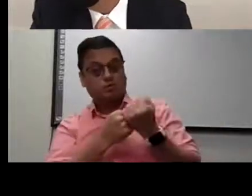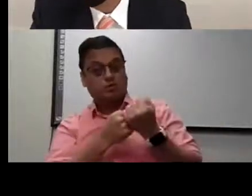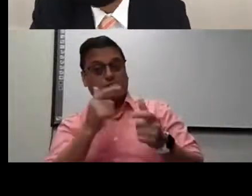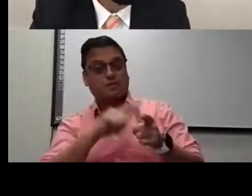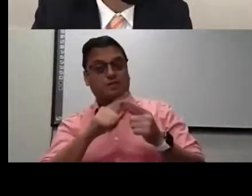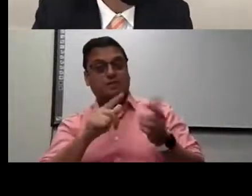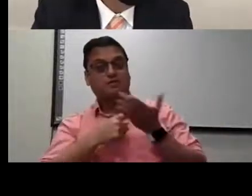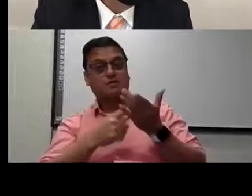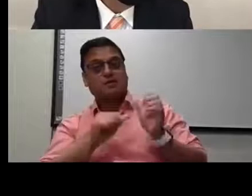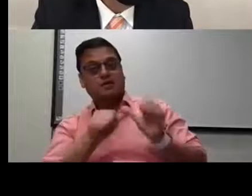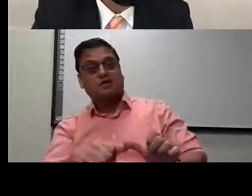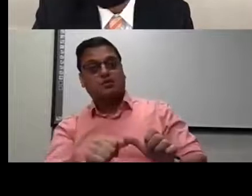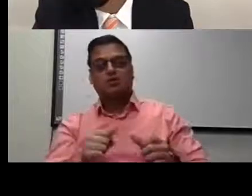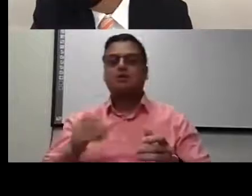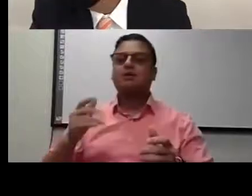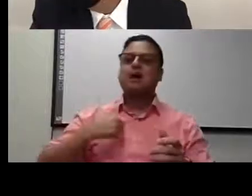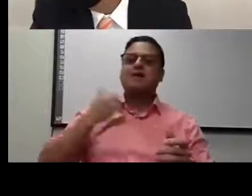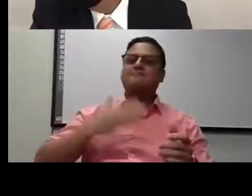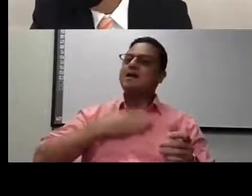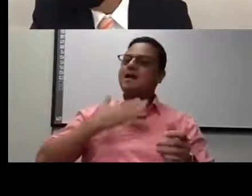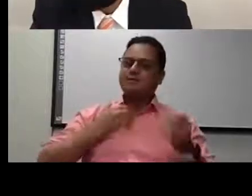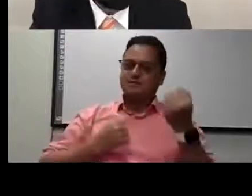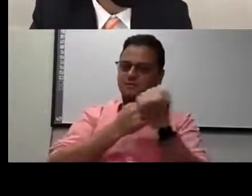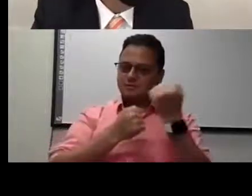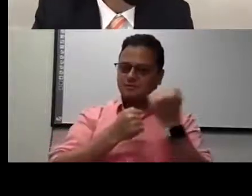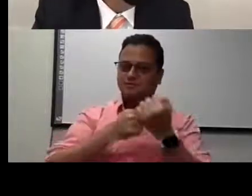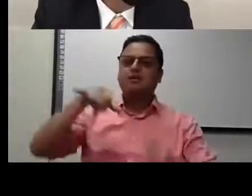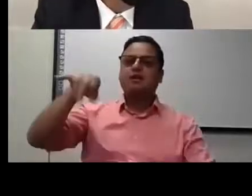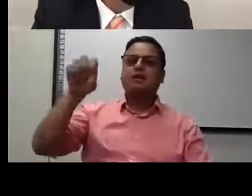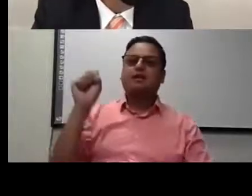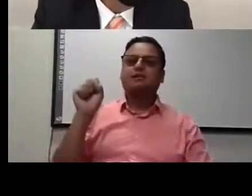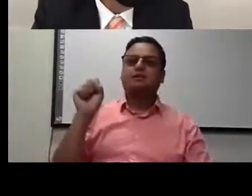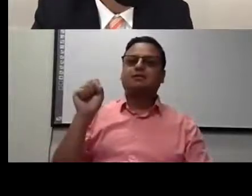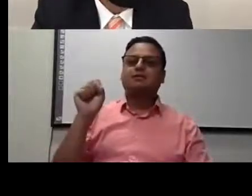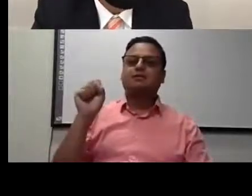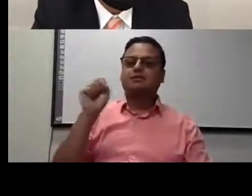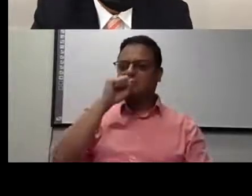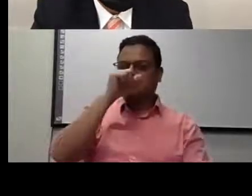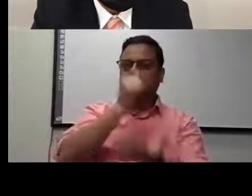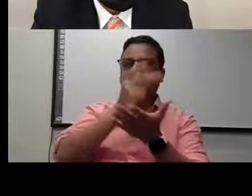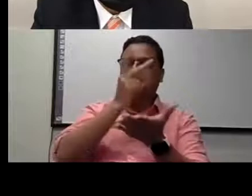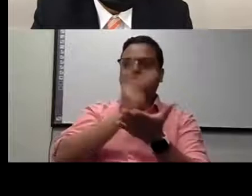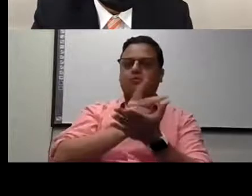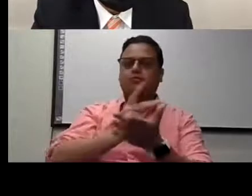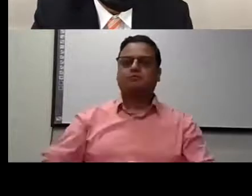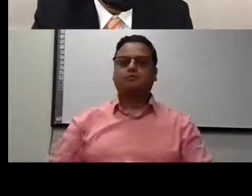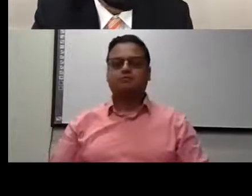conversation, or? I'm happy to make a motion. Yes, Okay. Make a the motion to approve this resolution.